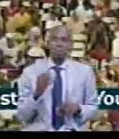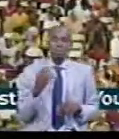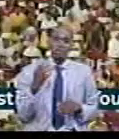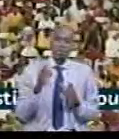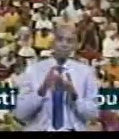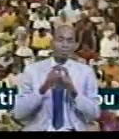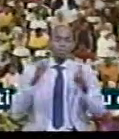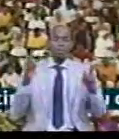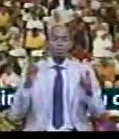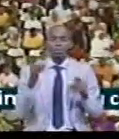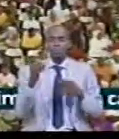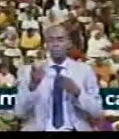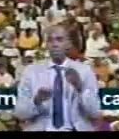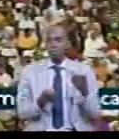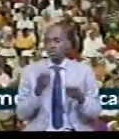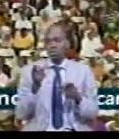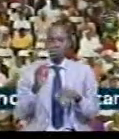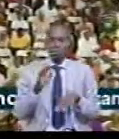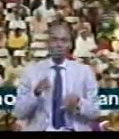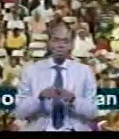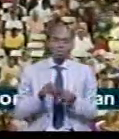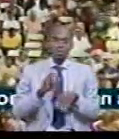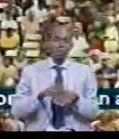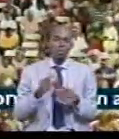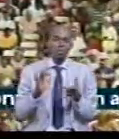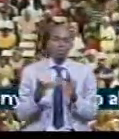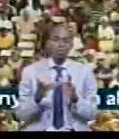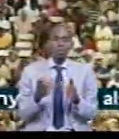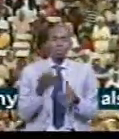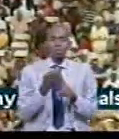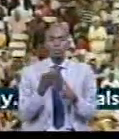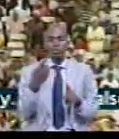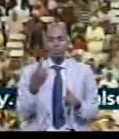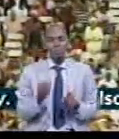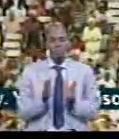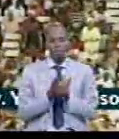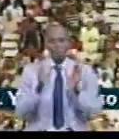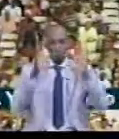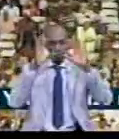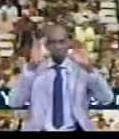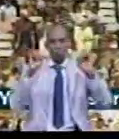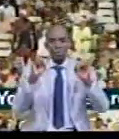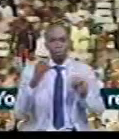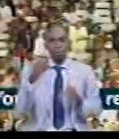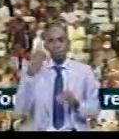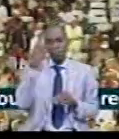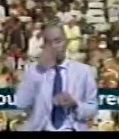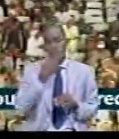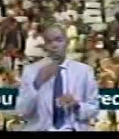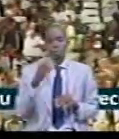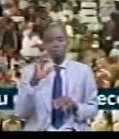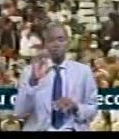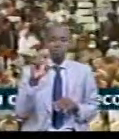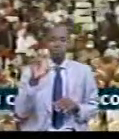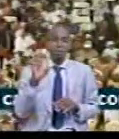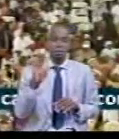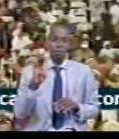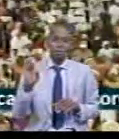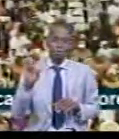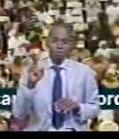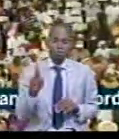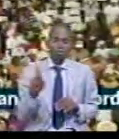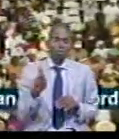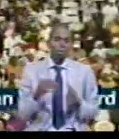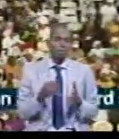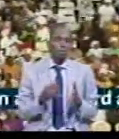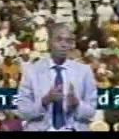We bring you this testimony from the GS official Facebook. Bro Muyiwa from Lagos was diagnosed of water